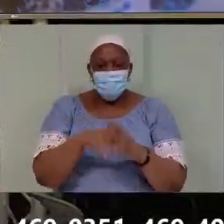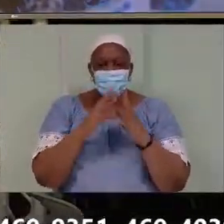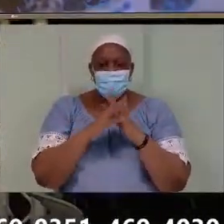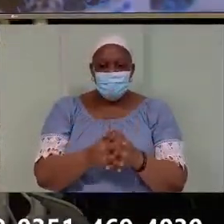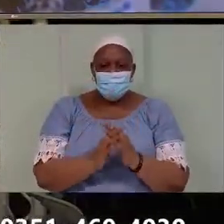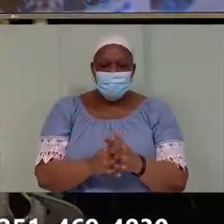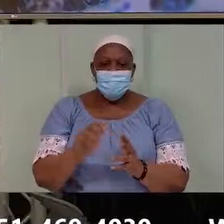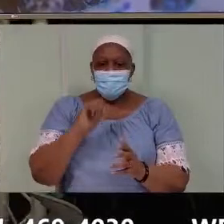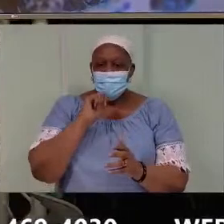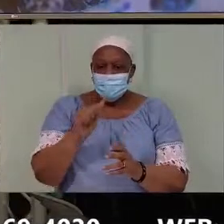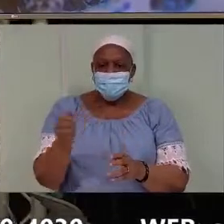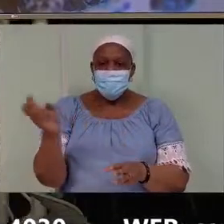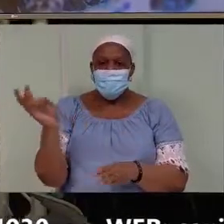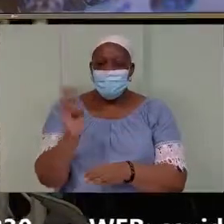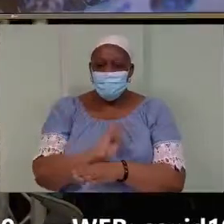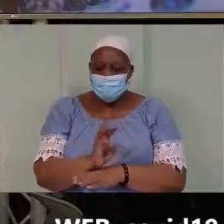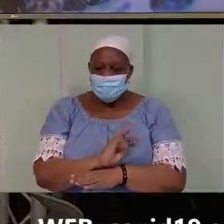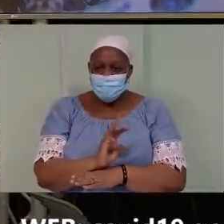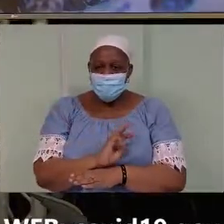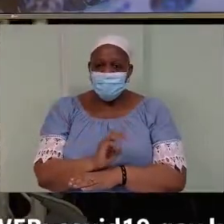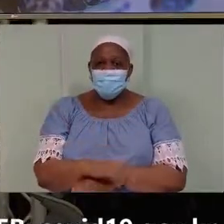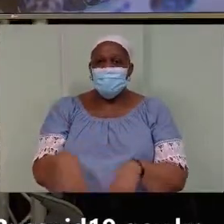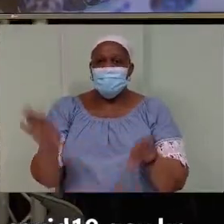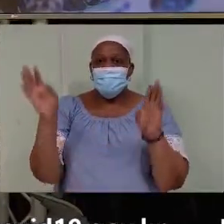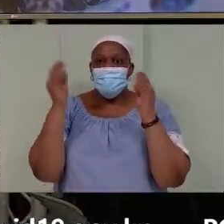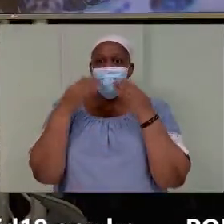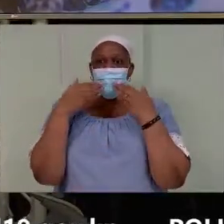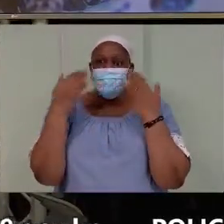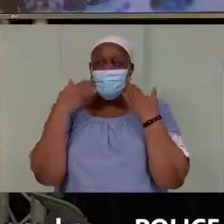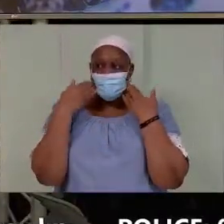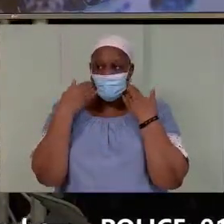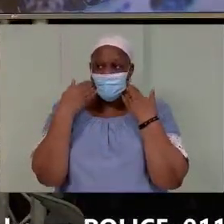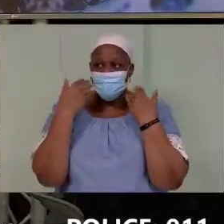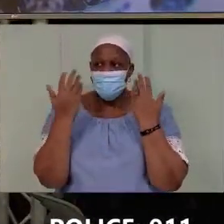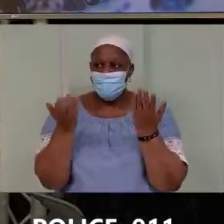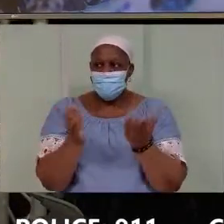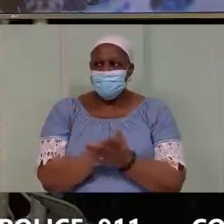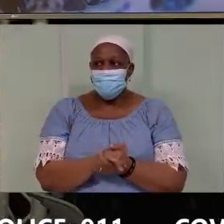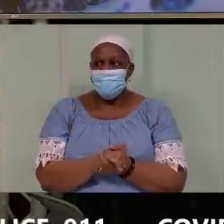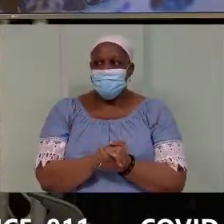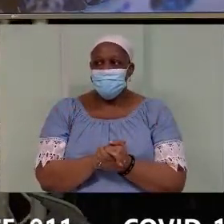Thank you. I just want to choose my words very carefully here, because the